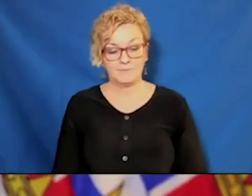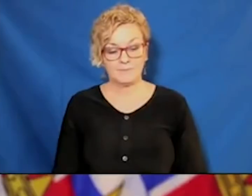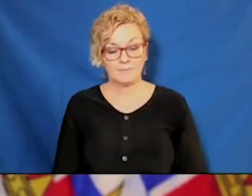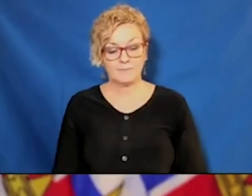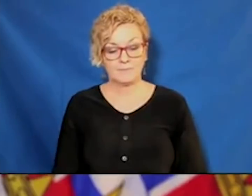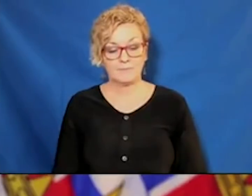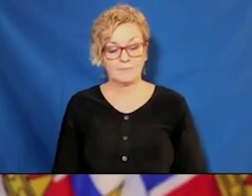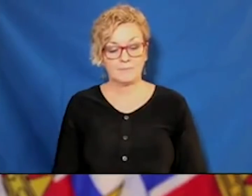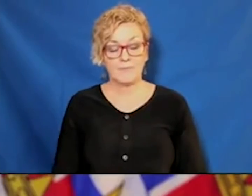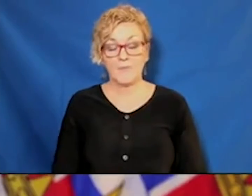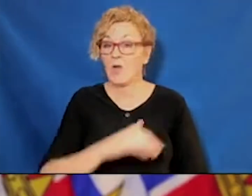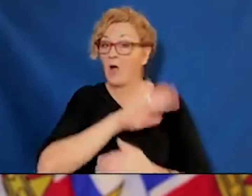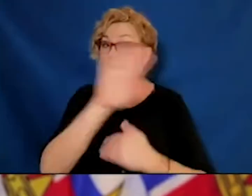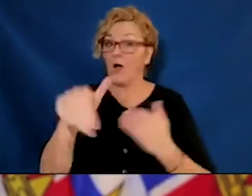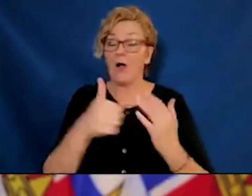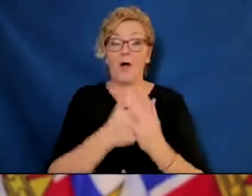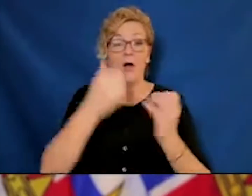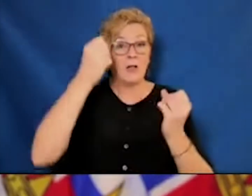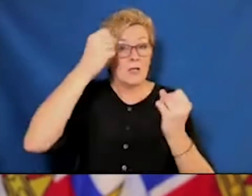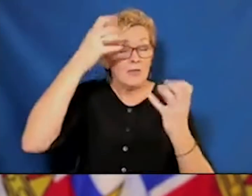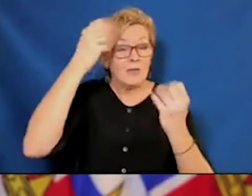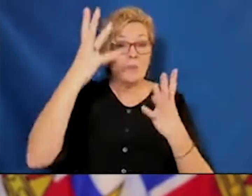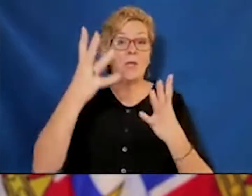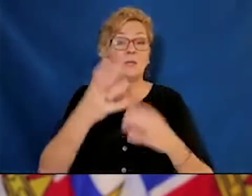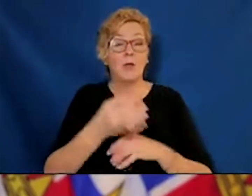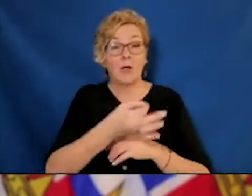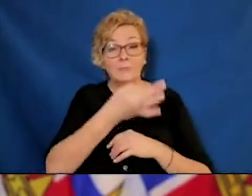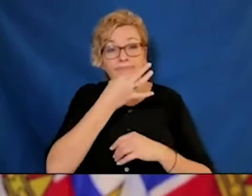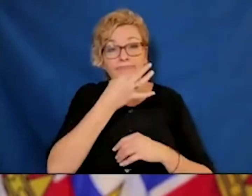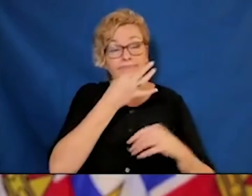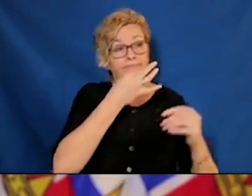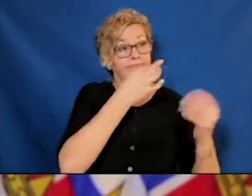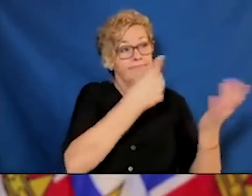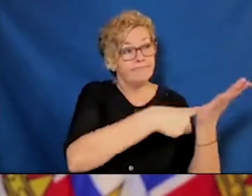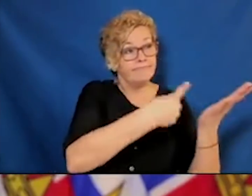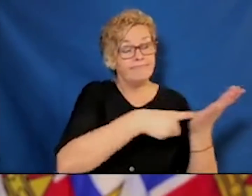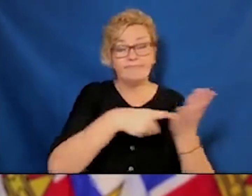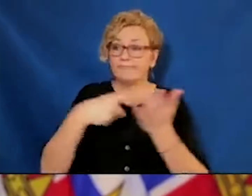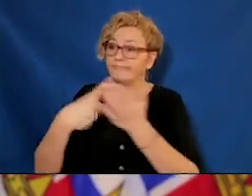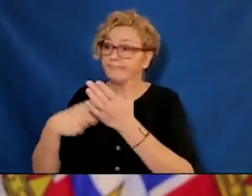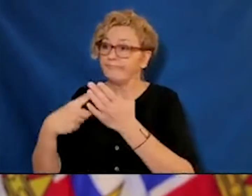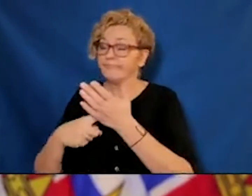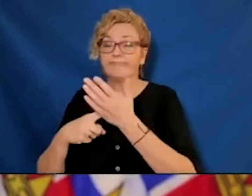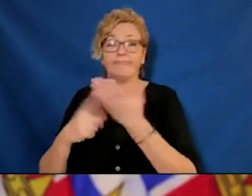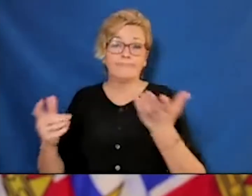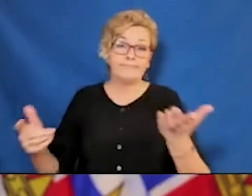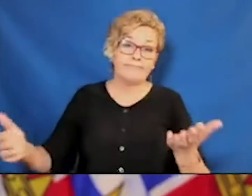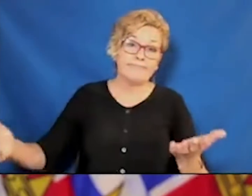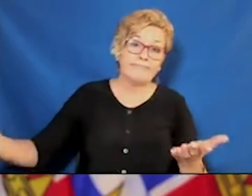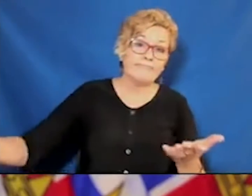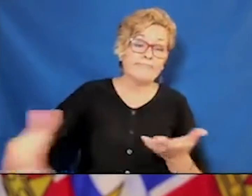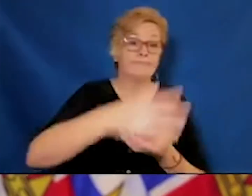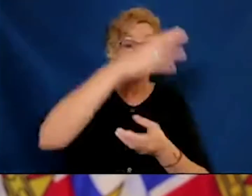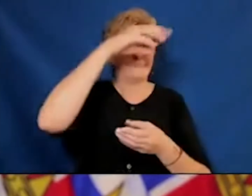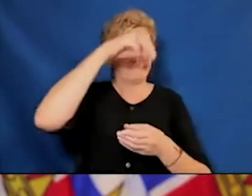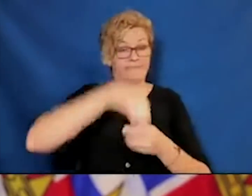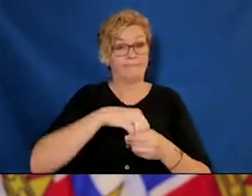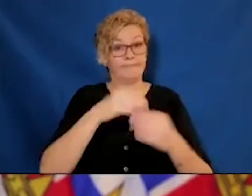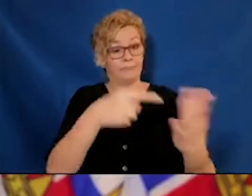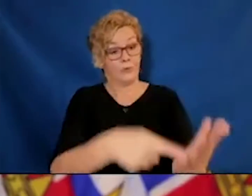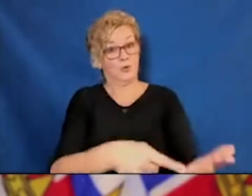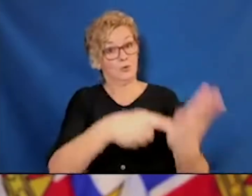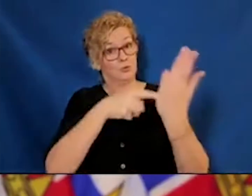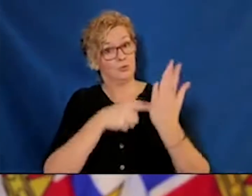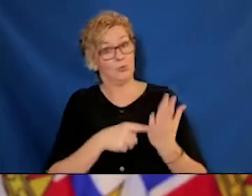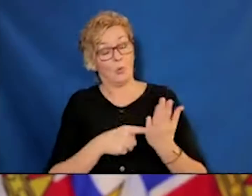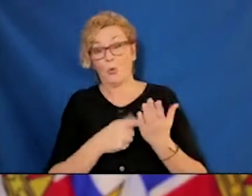to the National Advisory Committee on Immunization through Health Canada, the data that we know from the trials shows